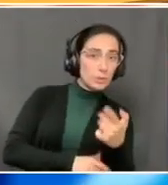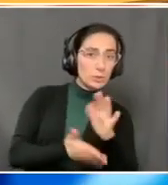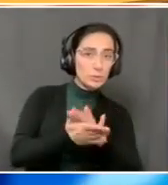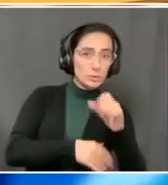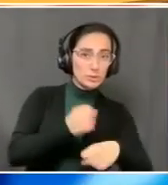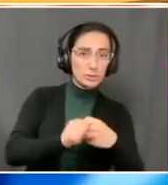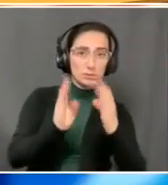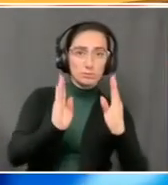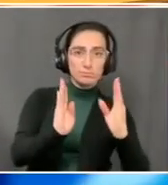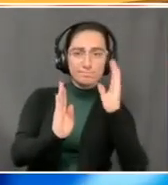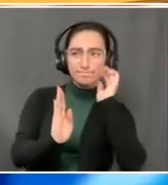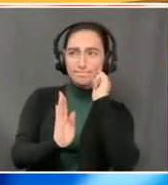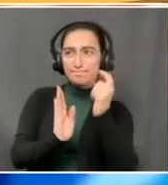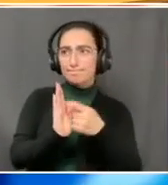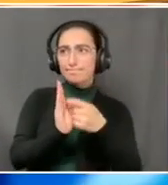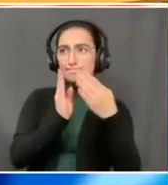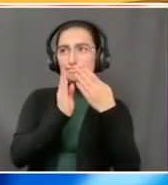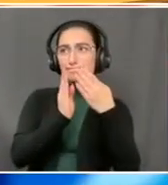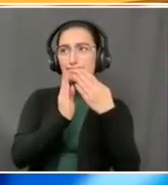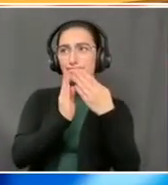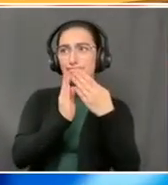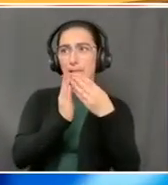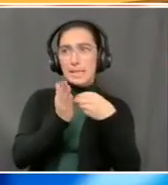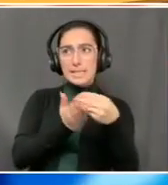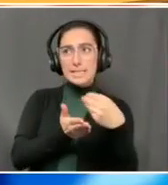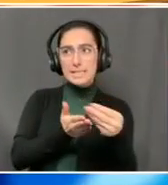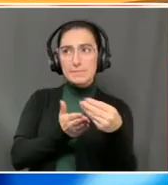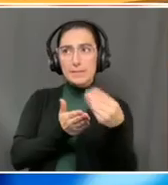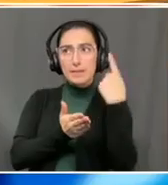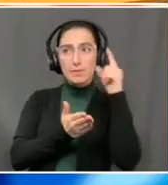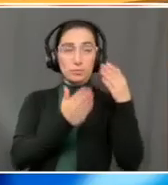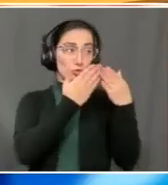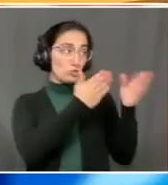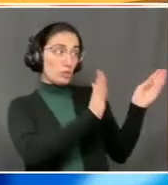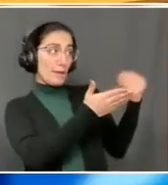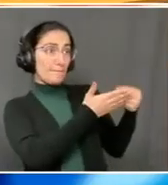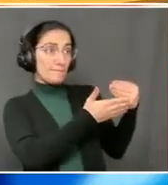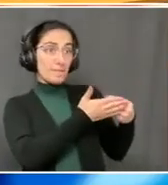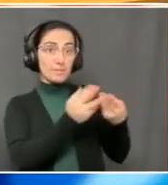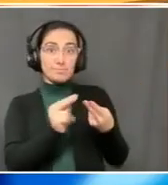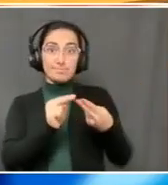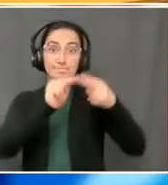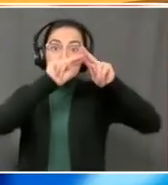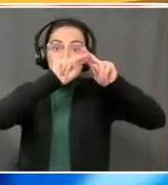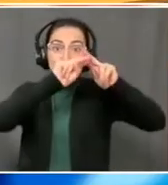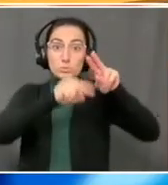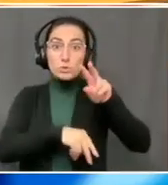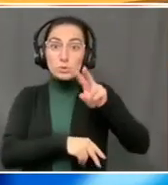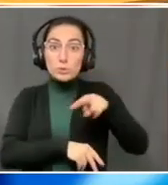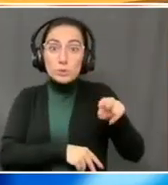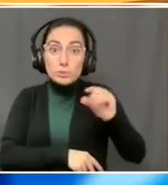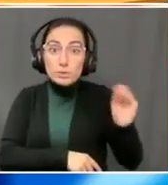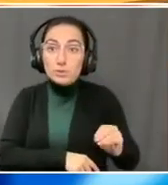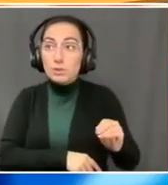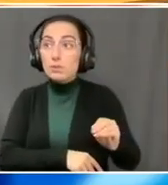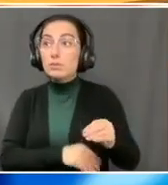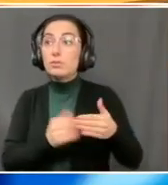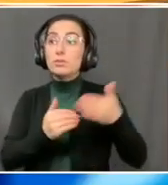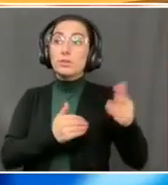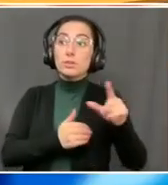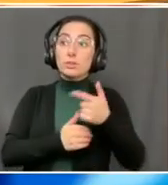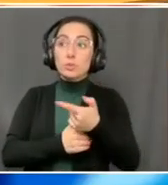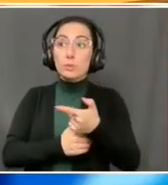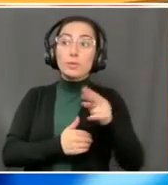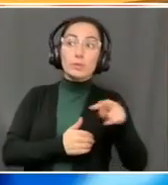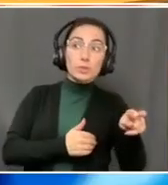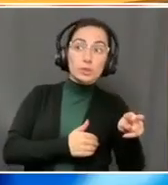spending in the general fund went up to 22%. The following year, 21-22, to 24%,